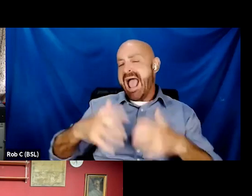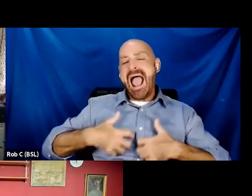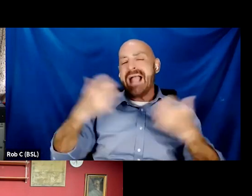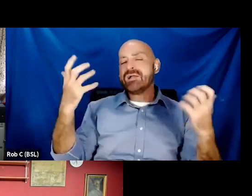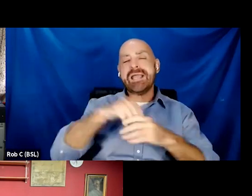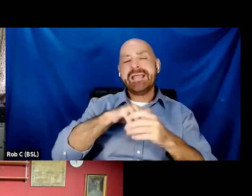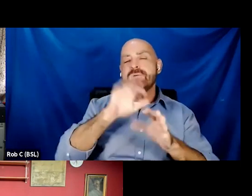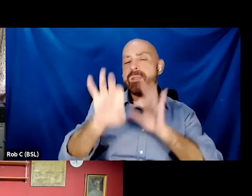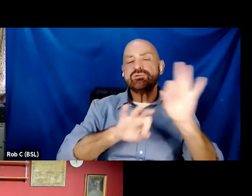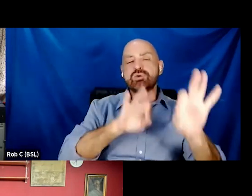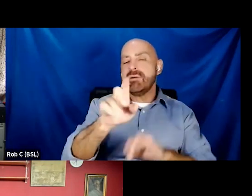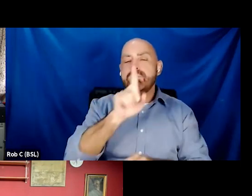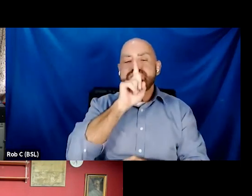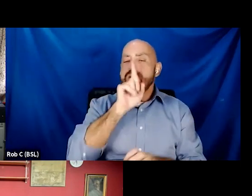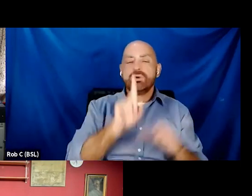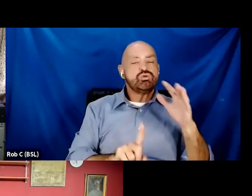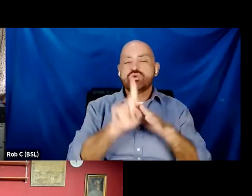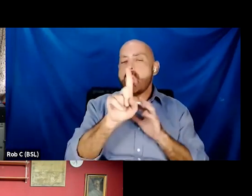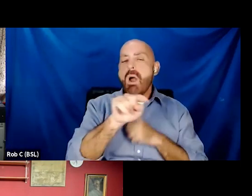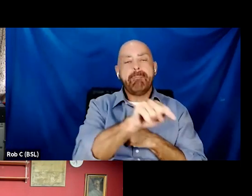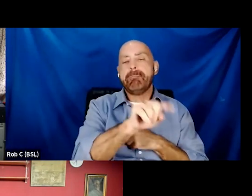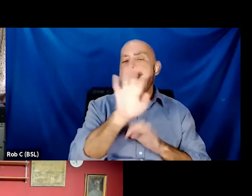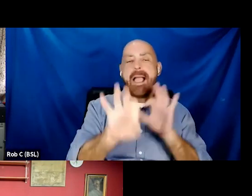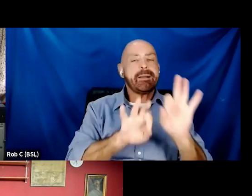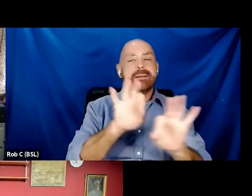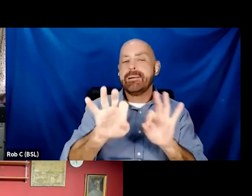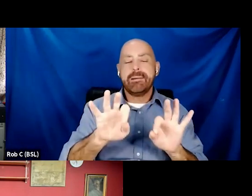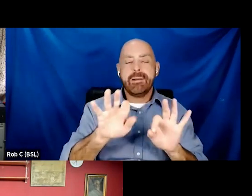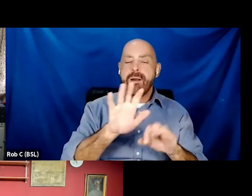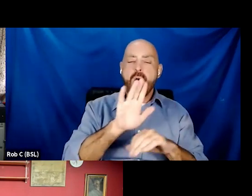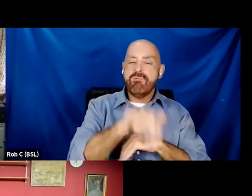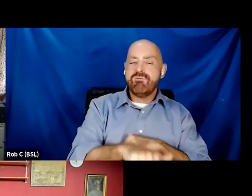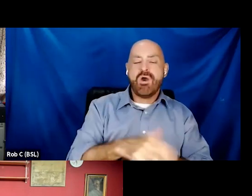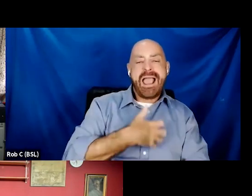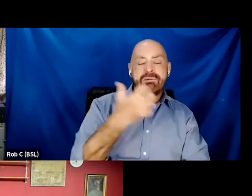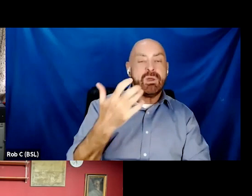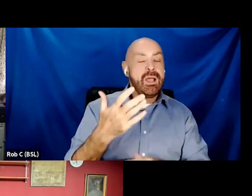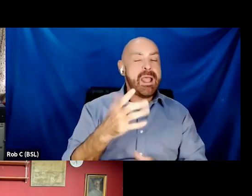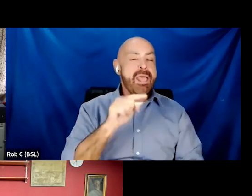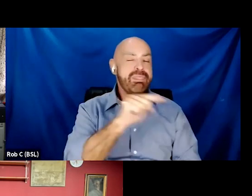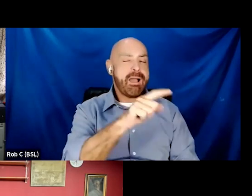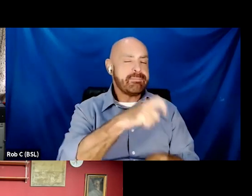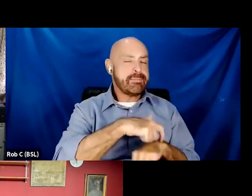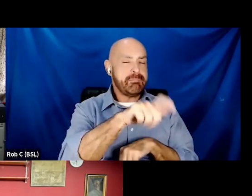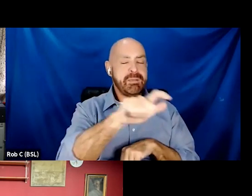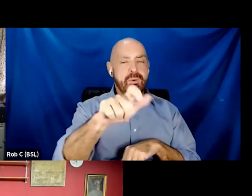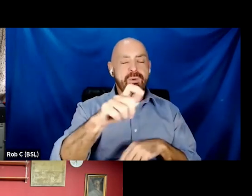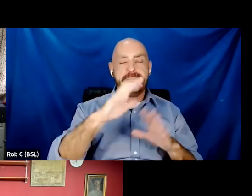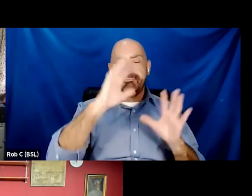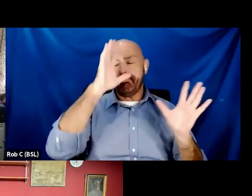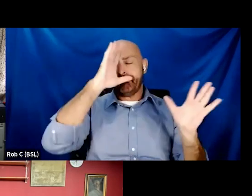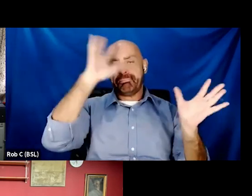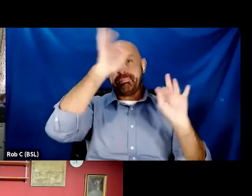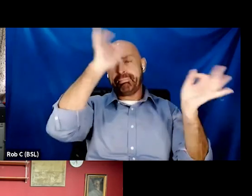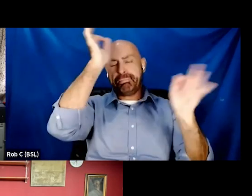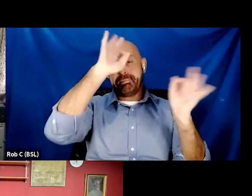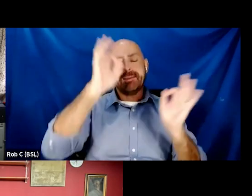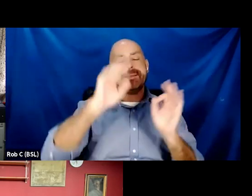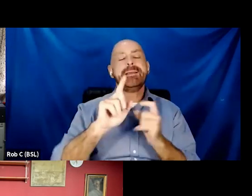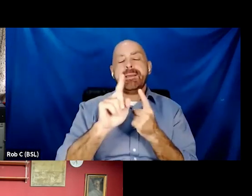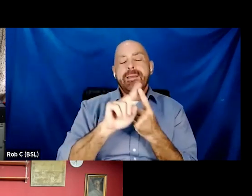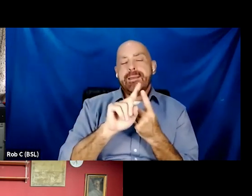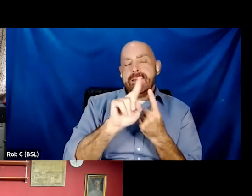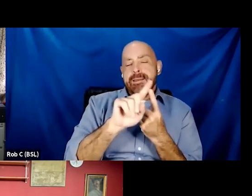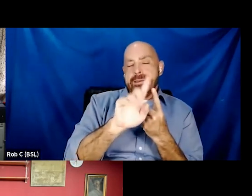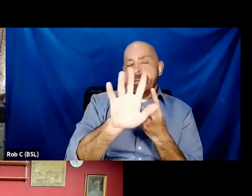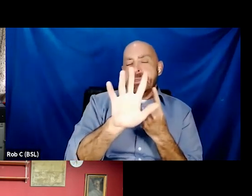I think it partly doesn't show up because people were not aware of that. And here's one other point I want to make, and it